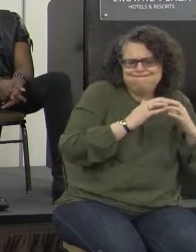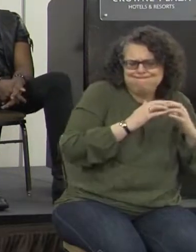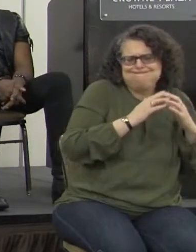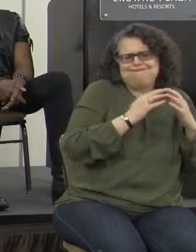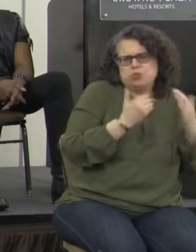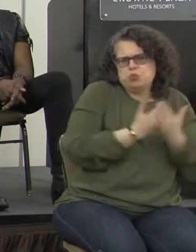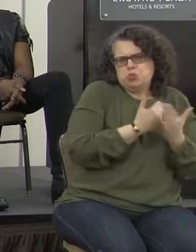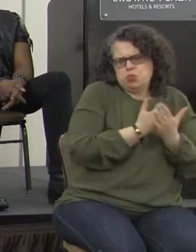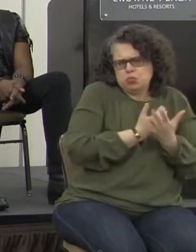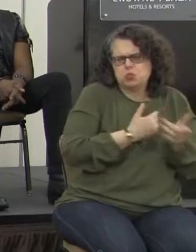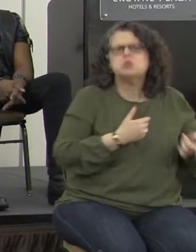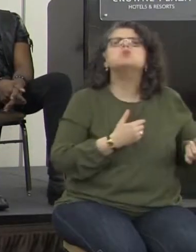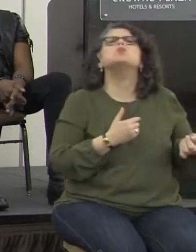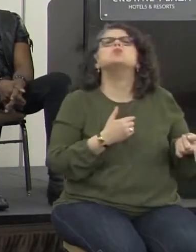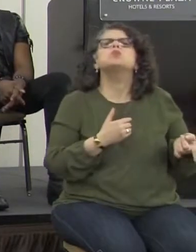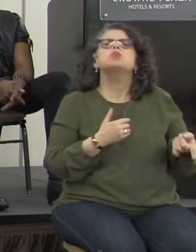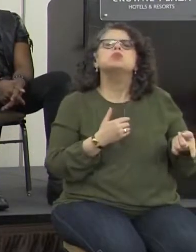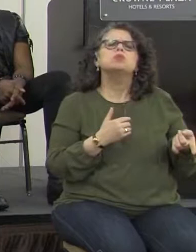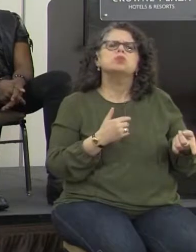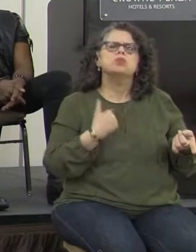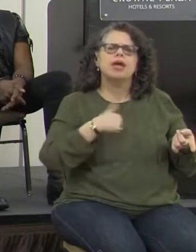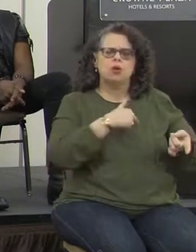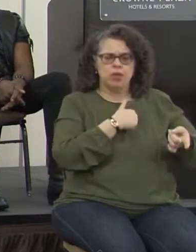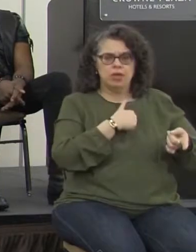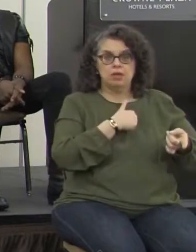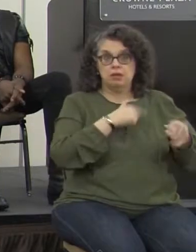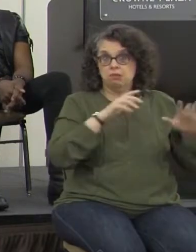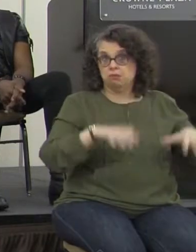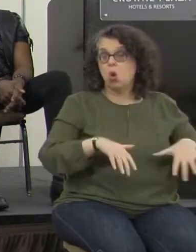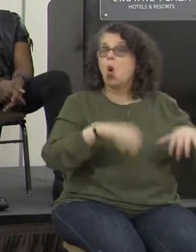certain events that are women only,